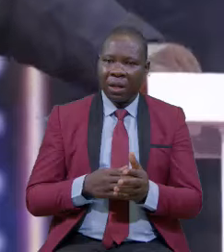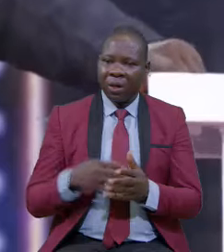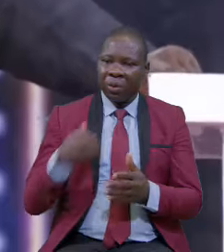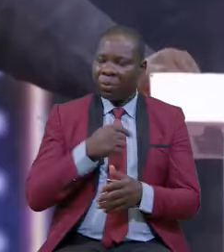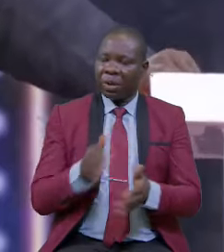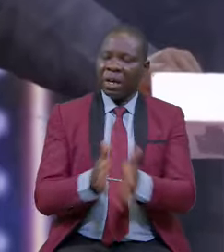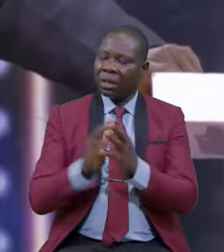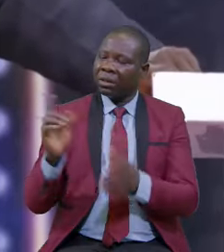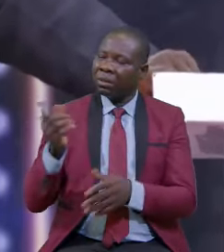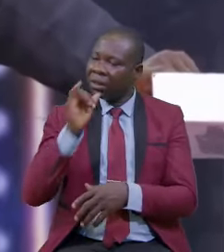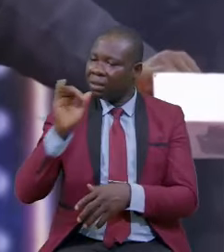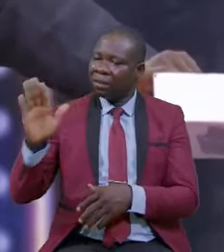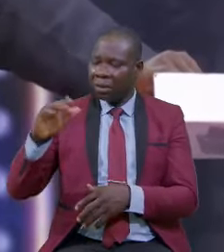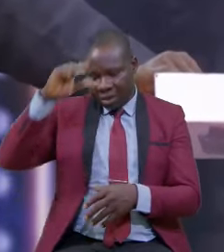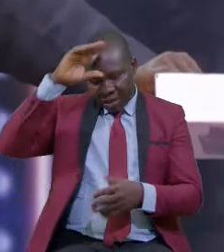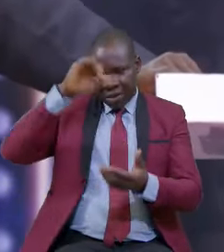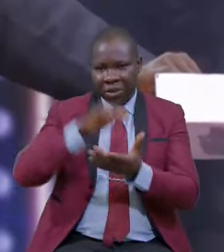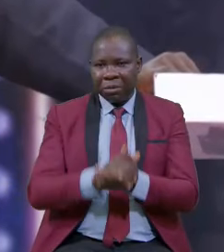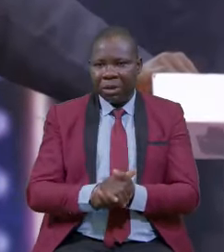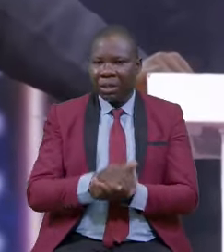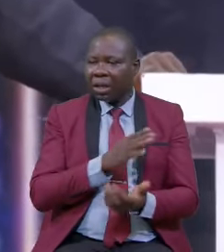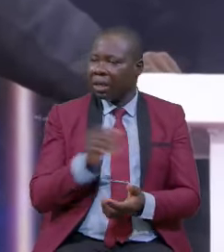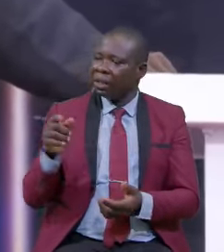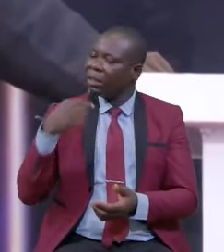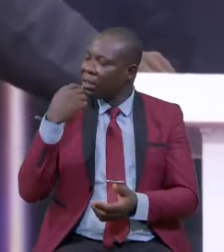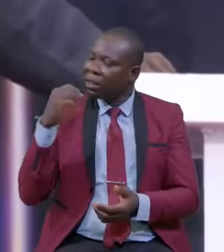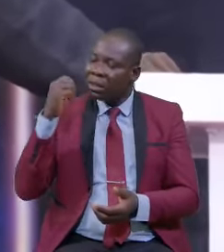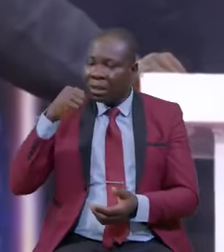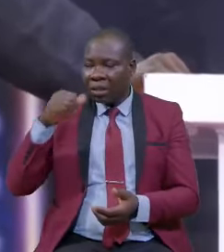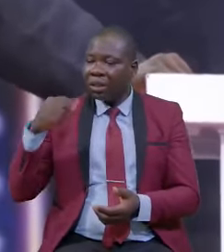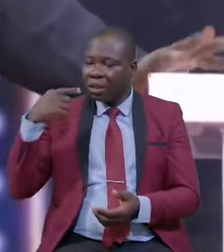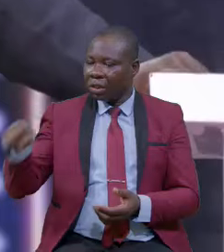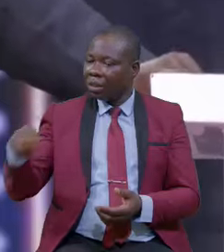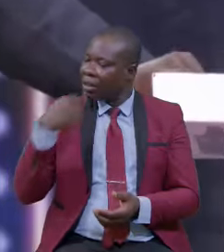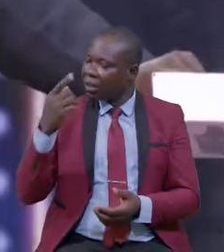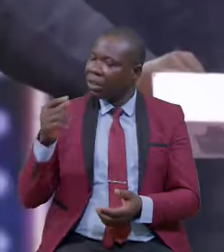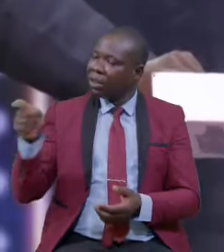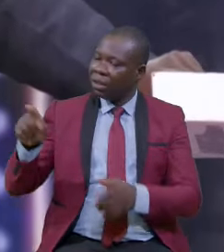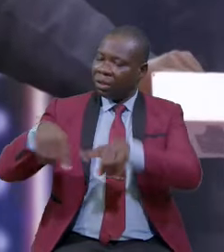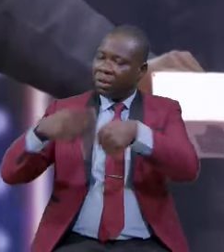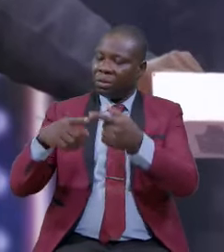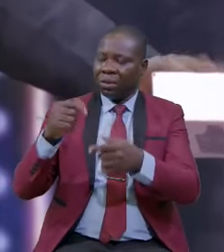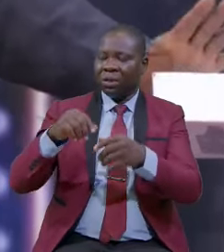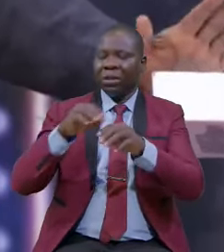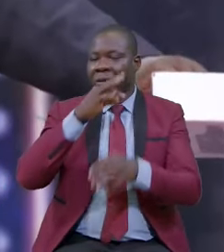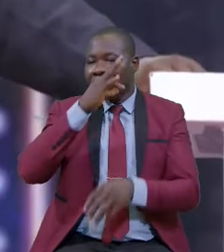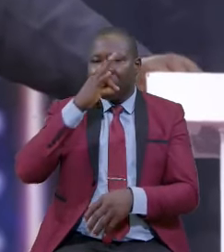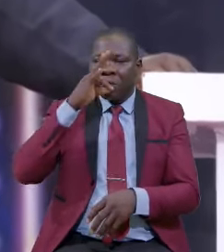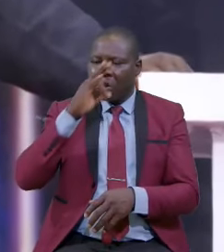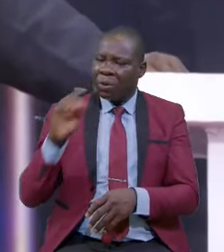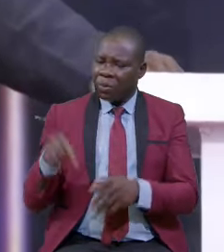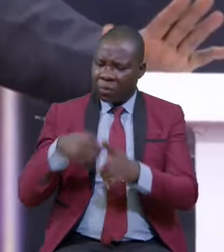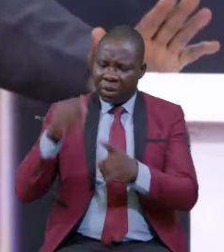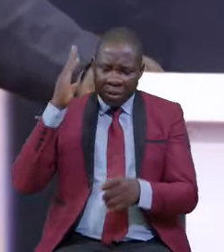she said, he went to the farm. When will he come? He's soon coming back. We said, well, wait. And